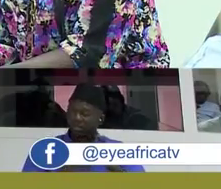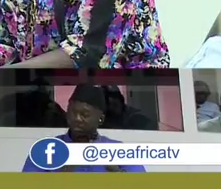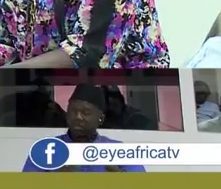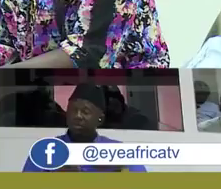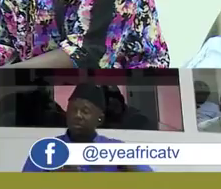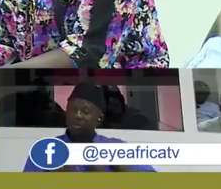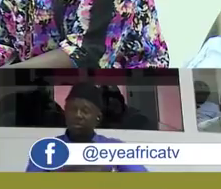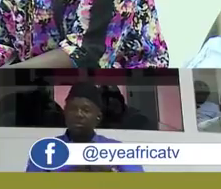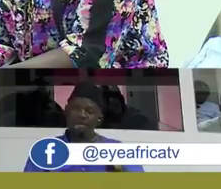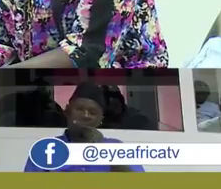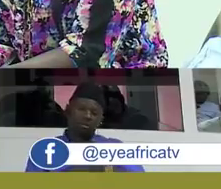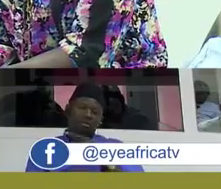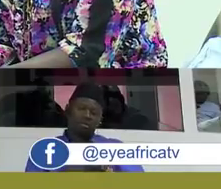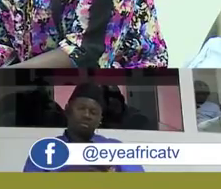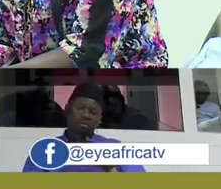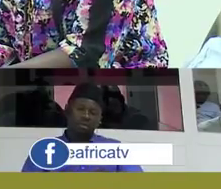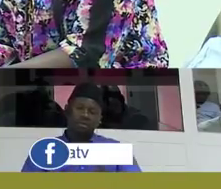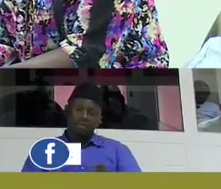in the Gambia